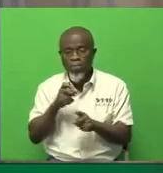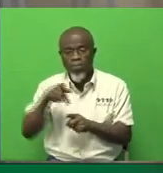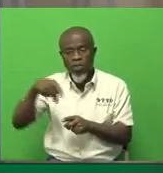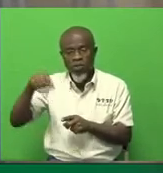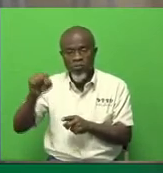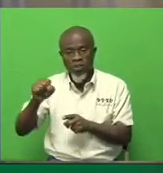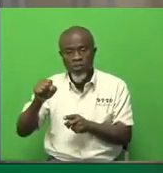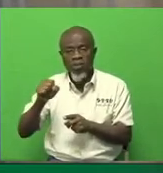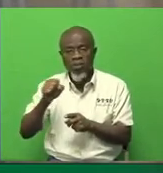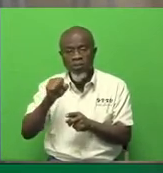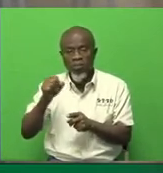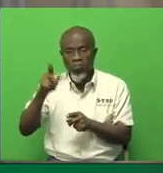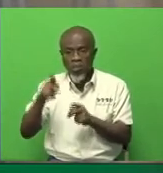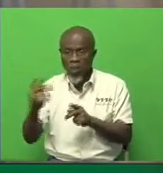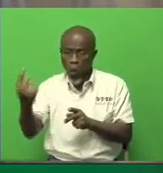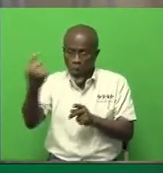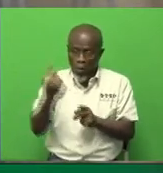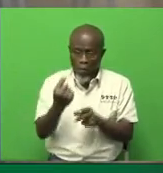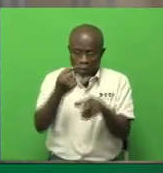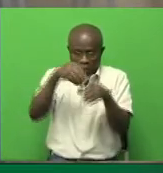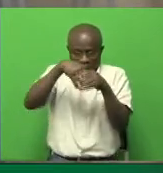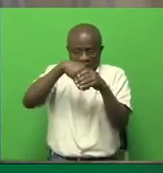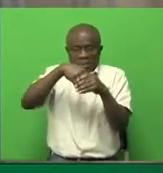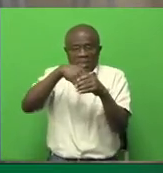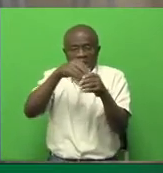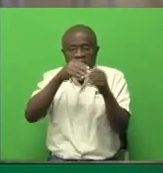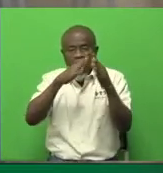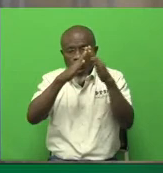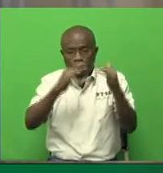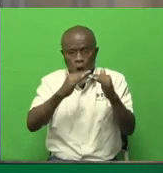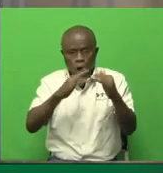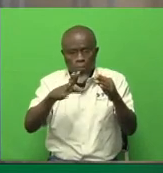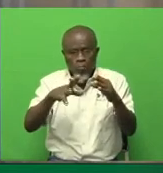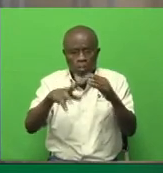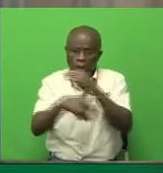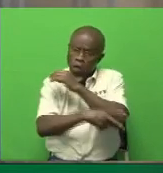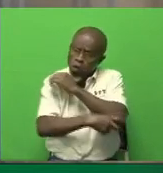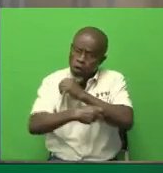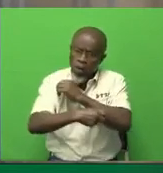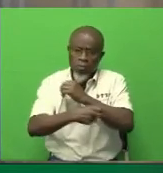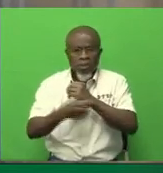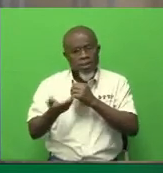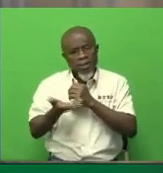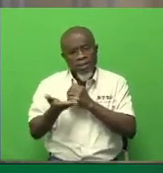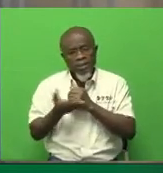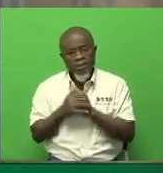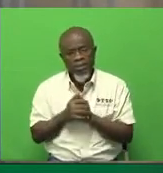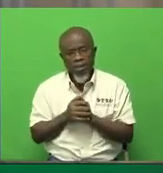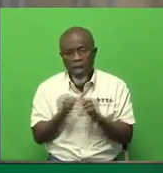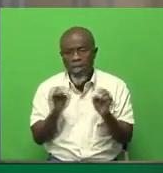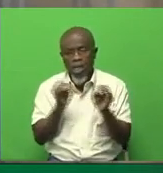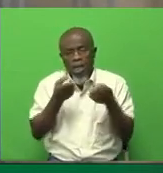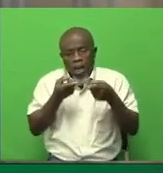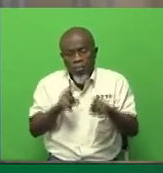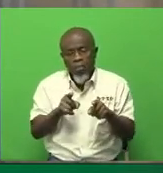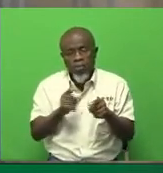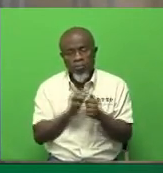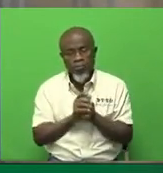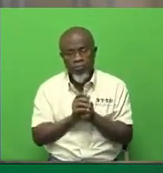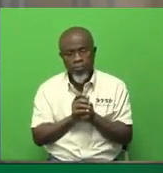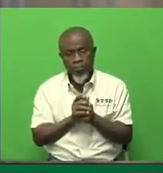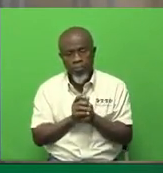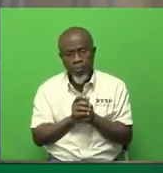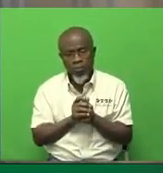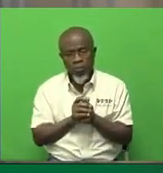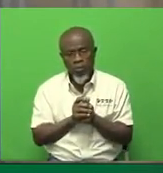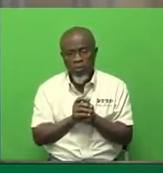her home invaded unto this day Justice was not served and every single one of our consultations the issue was